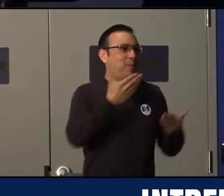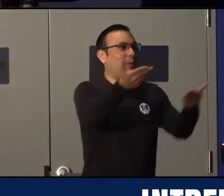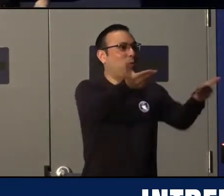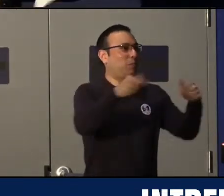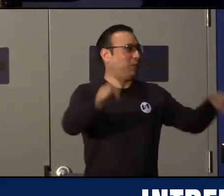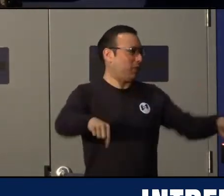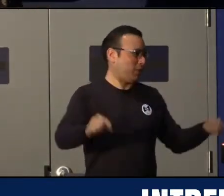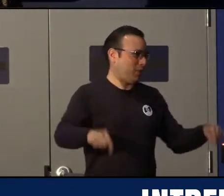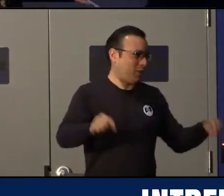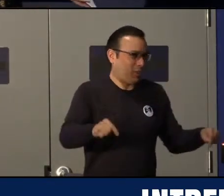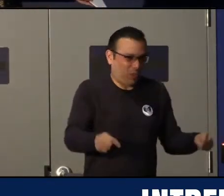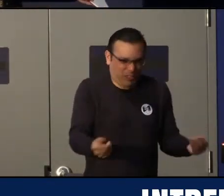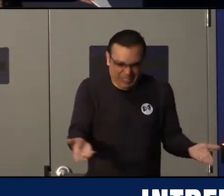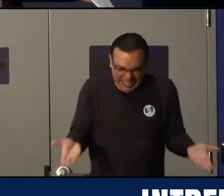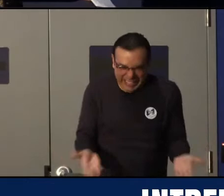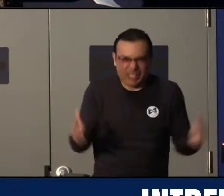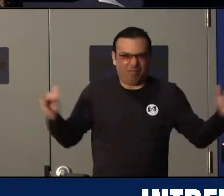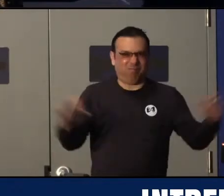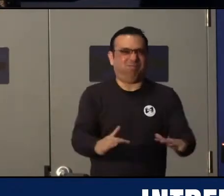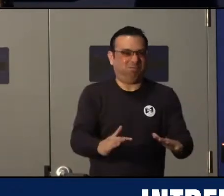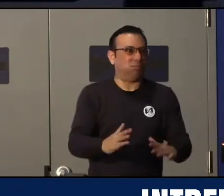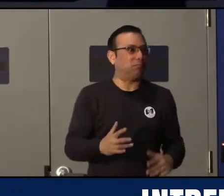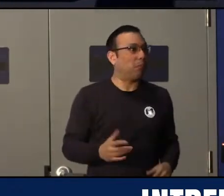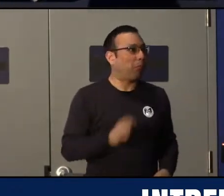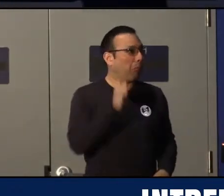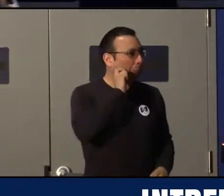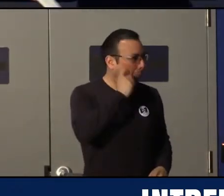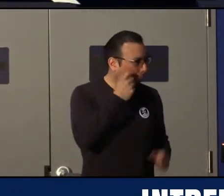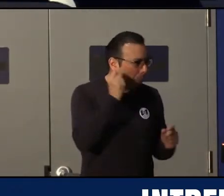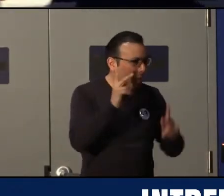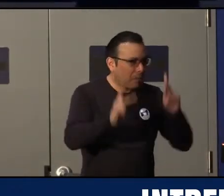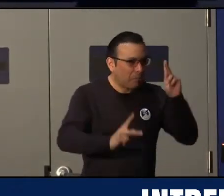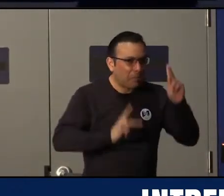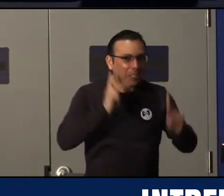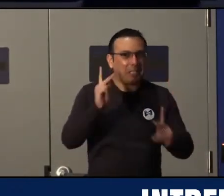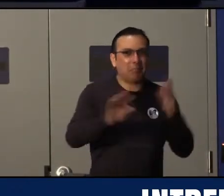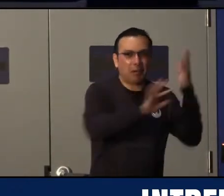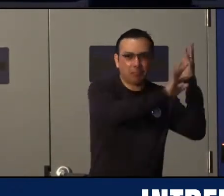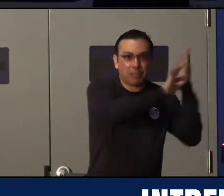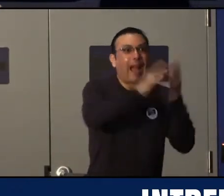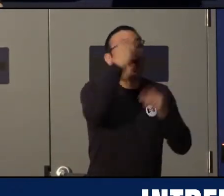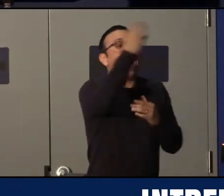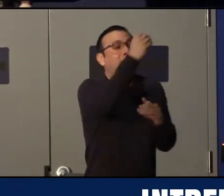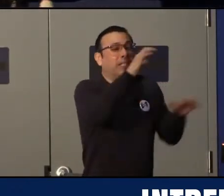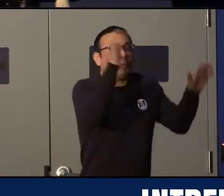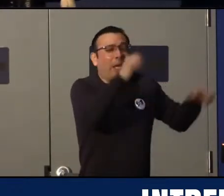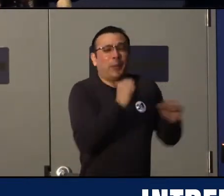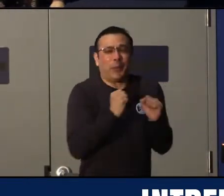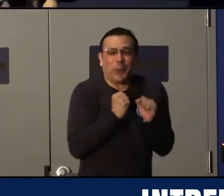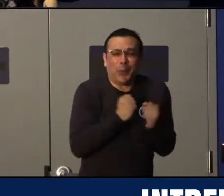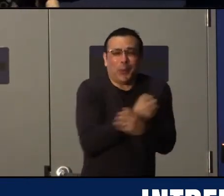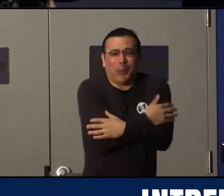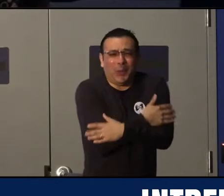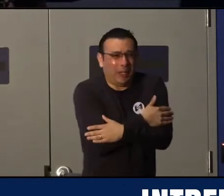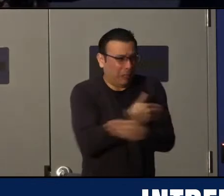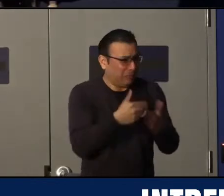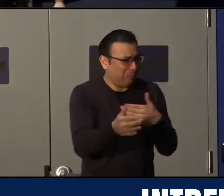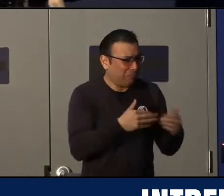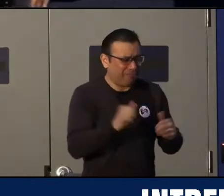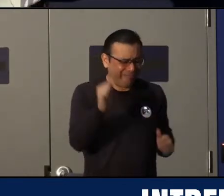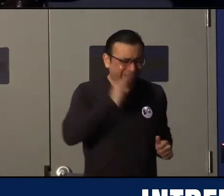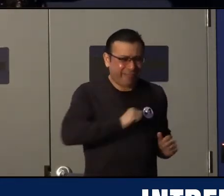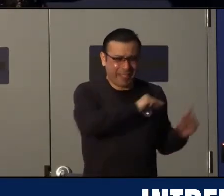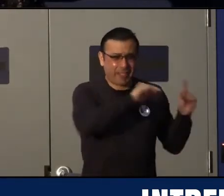on site. What an amazing turnout, first of all. Thank you all for coming out, braving the rain outside and everything. Hopefully you've had a chance